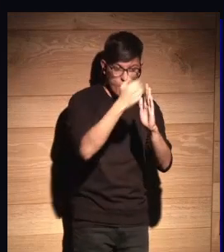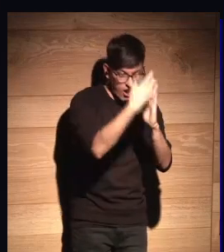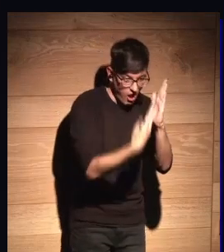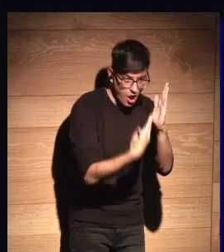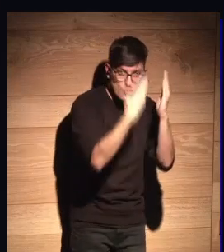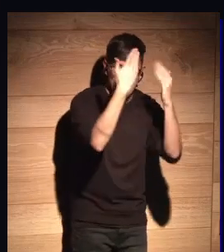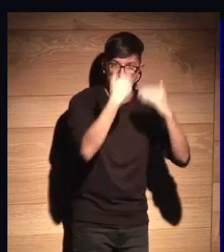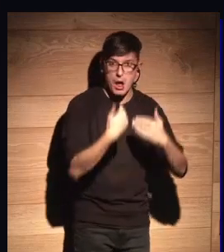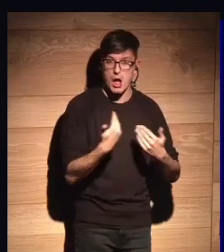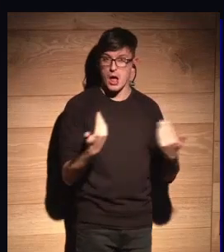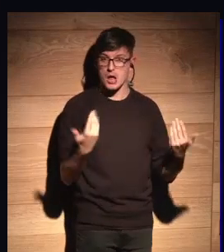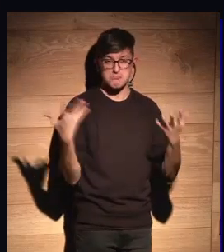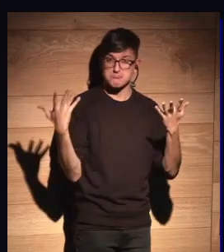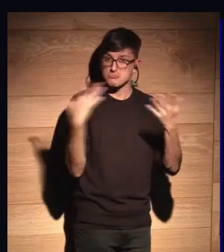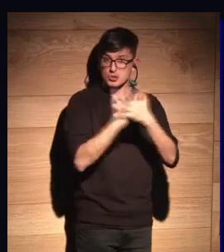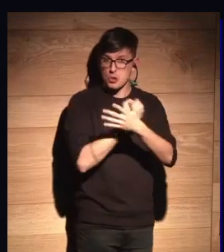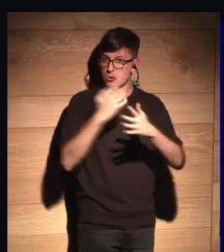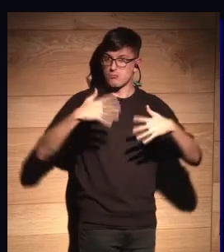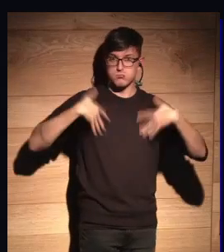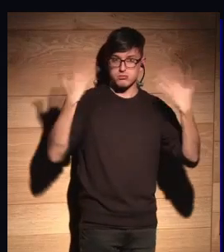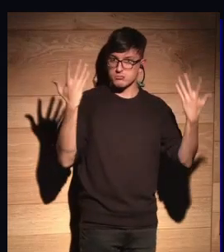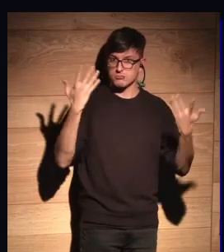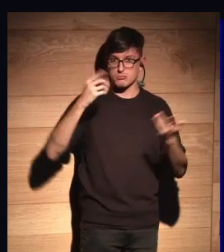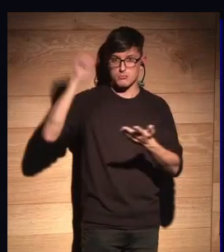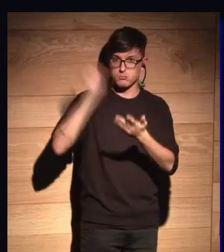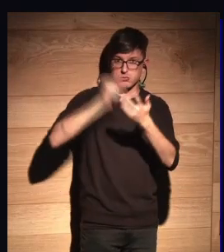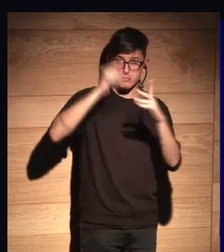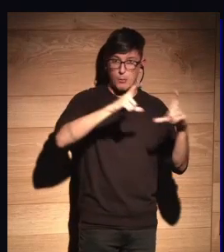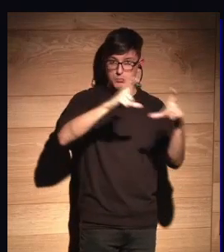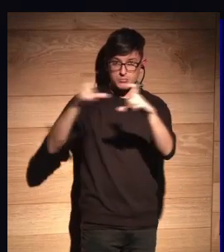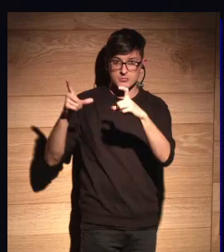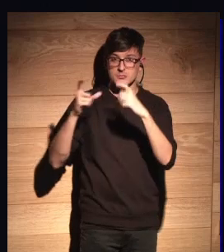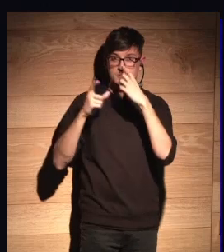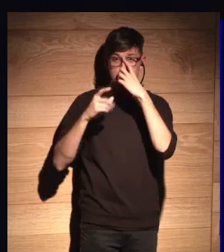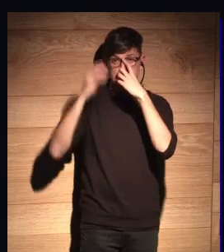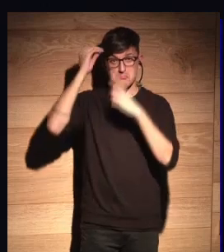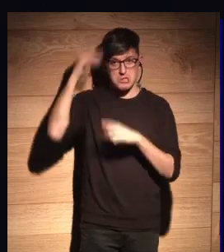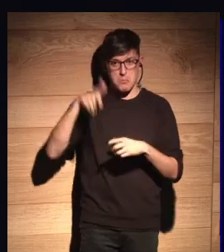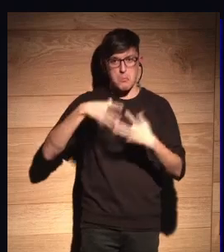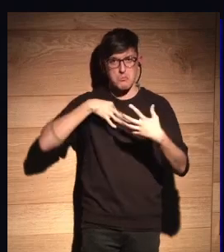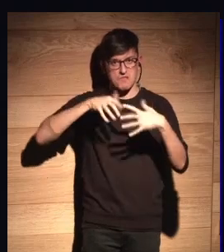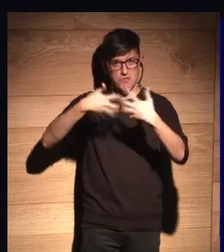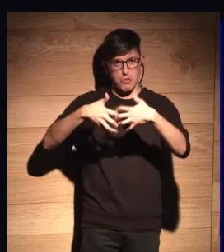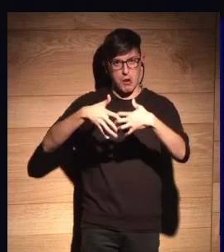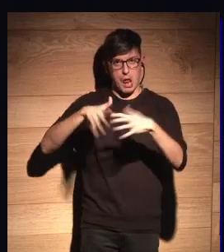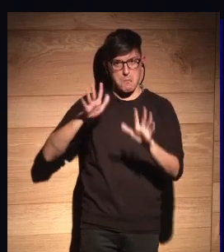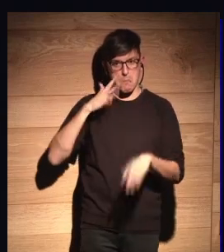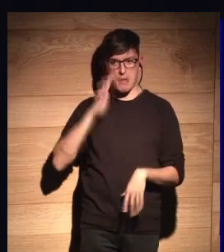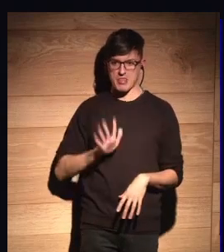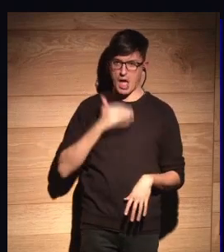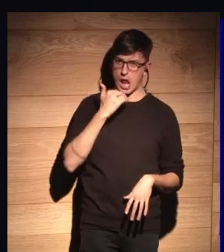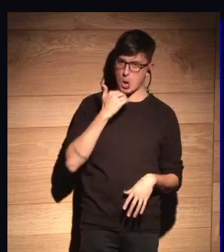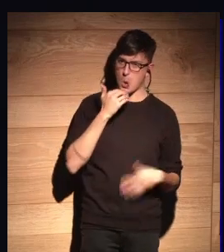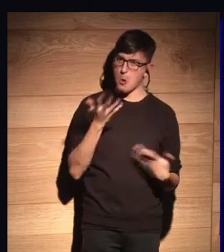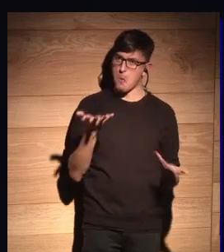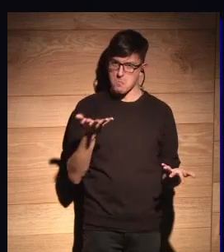everything was more spontaneous. So I thought, well, this sounds promising, and I got a job on a